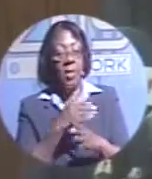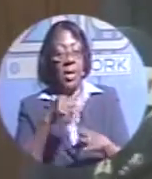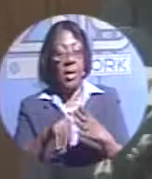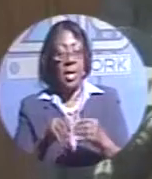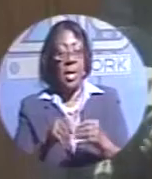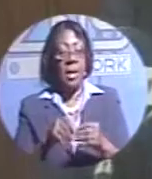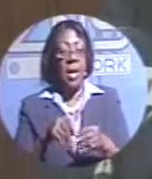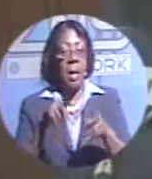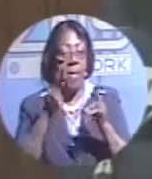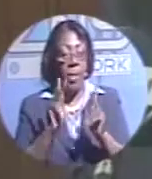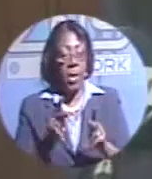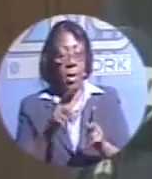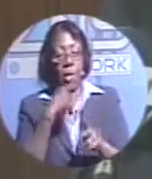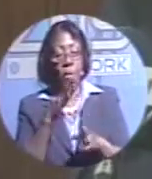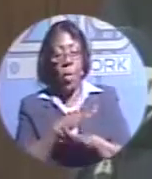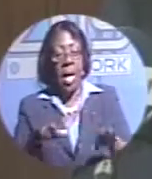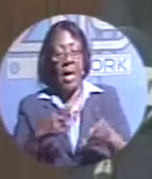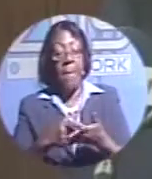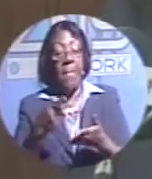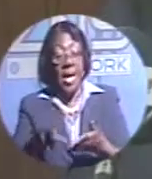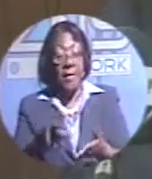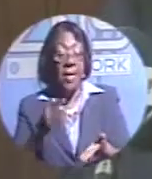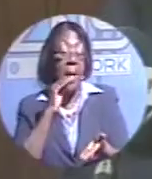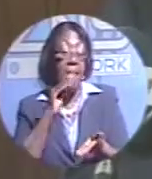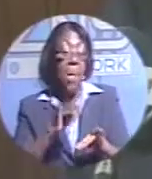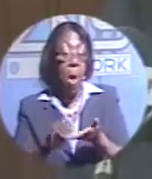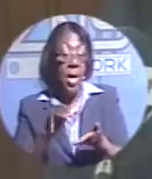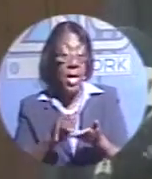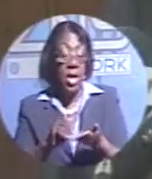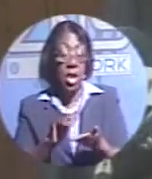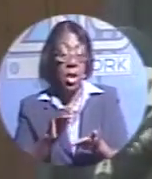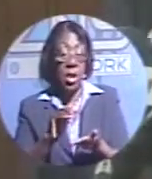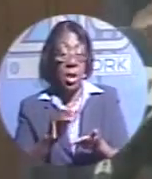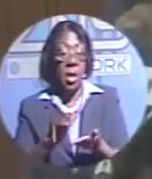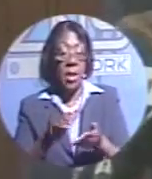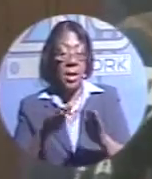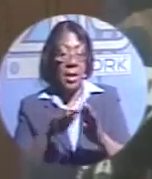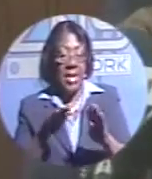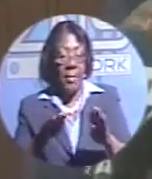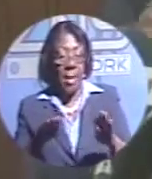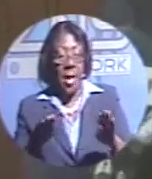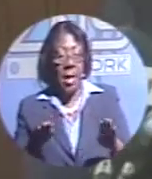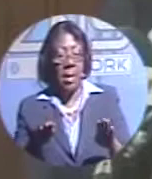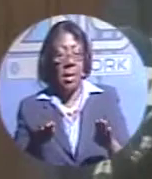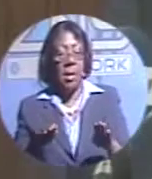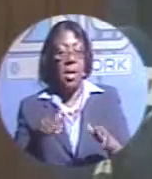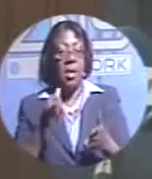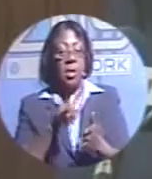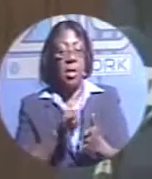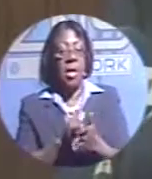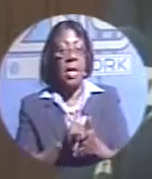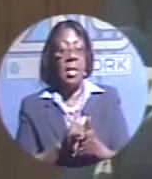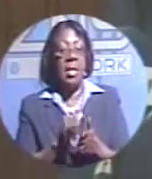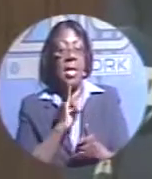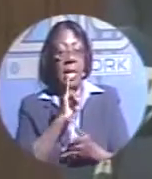delinquent, in non-accrual mortgages, non-accrual loans, are stabilizing. So that is